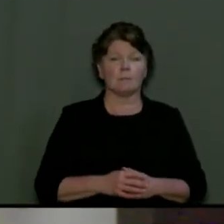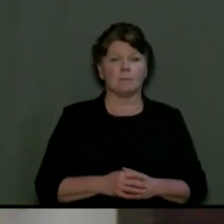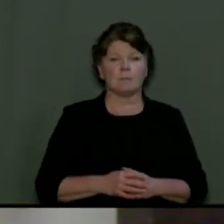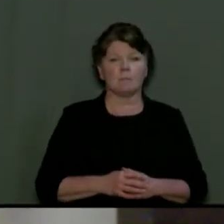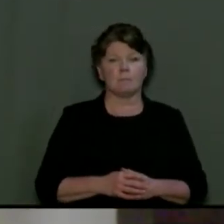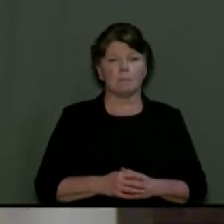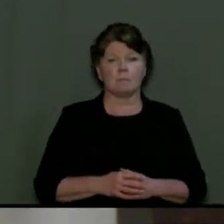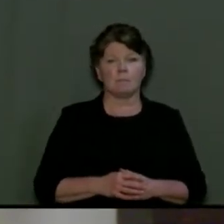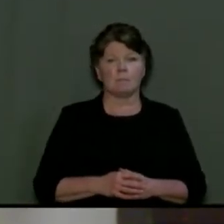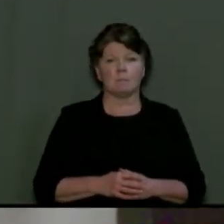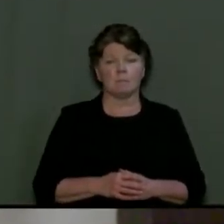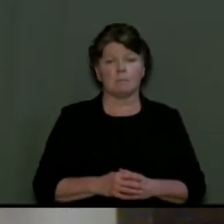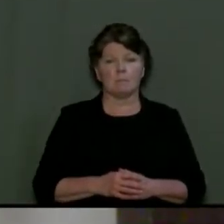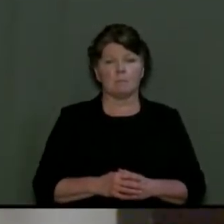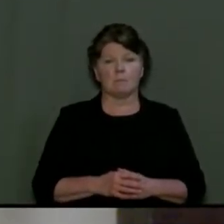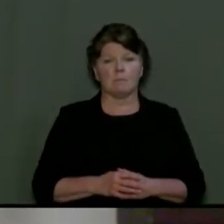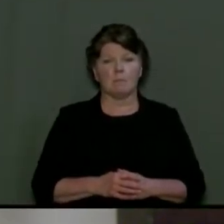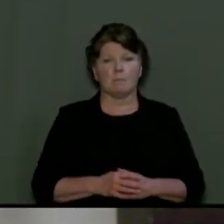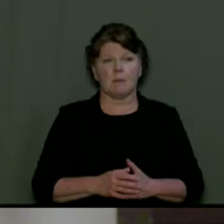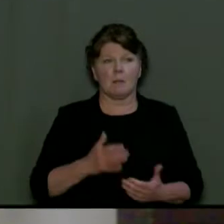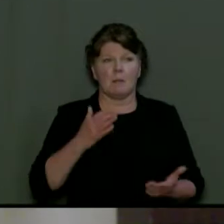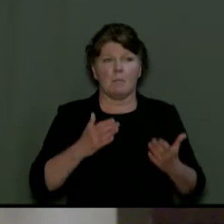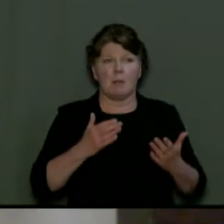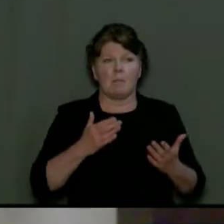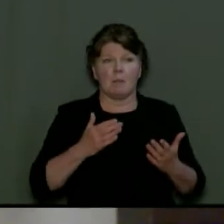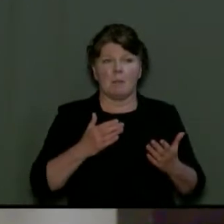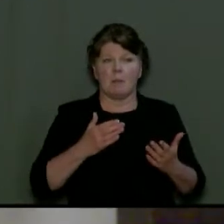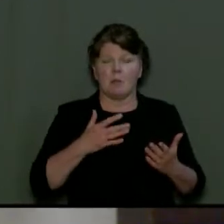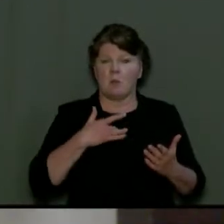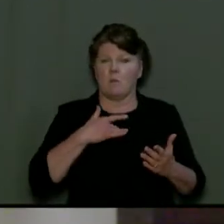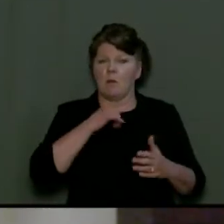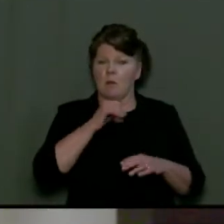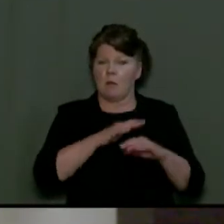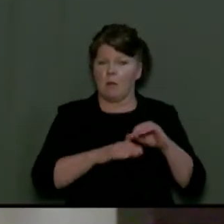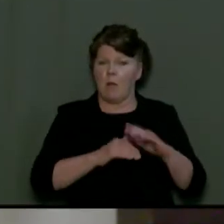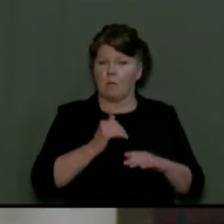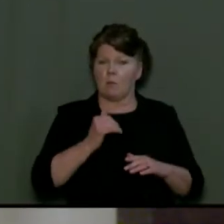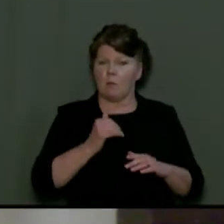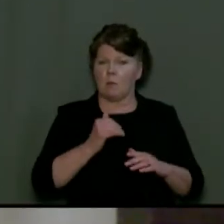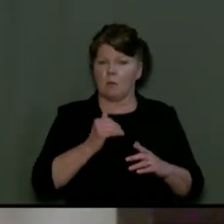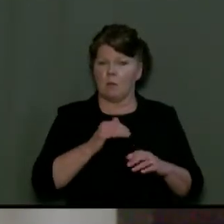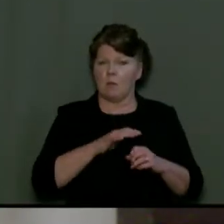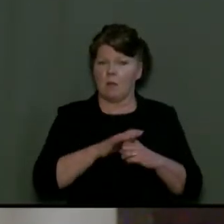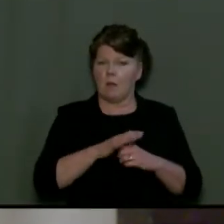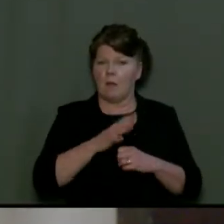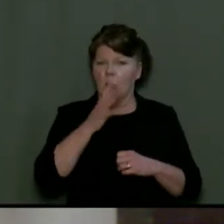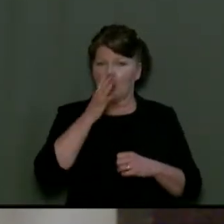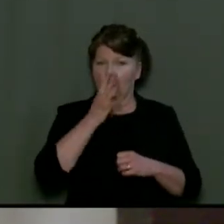We might squirm so much that we might ignore what Jesus is saying here,